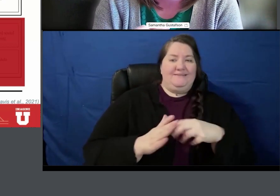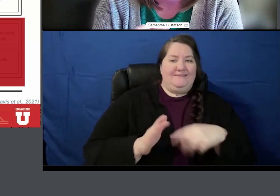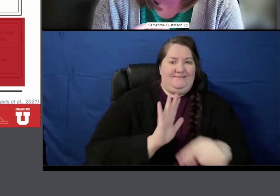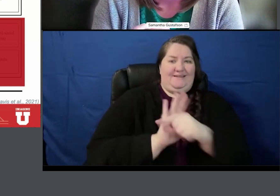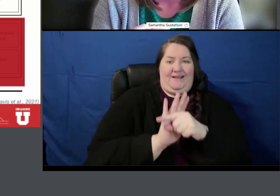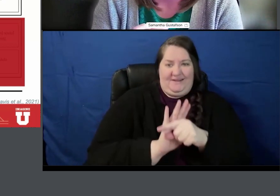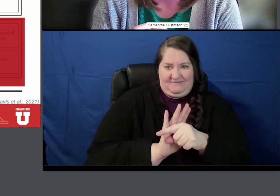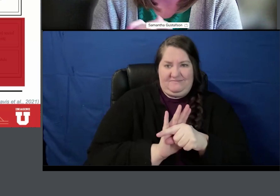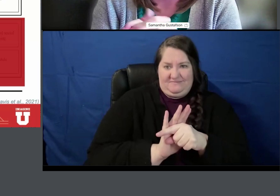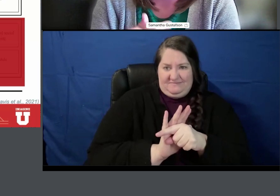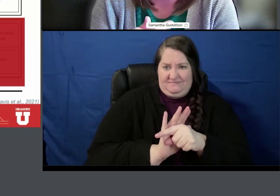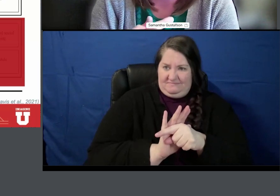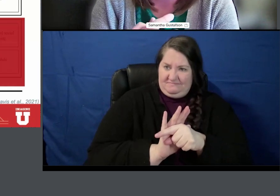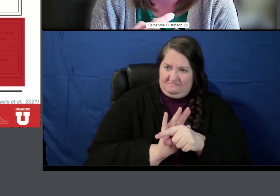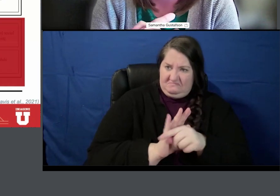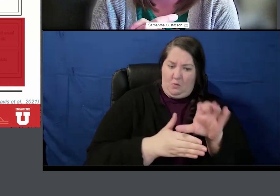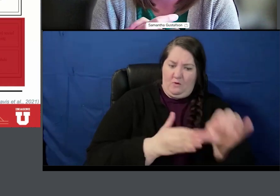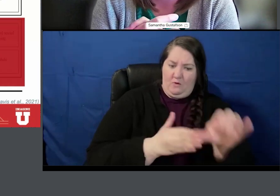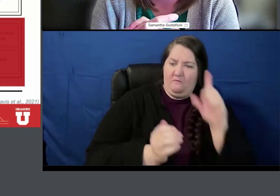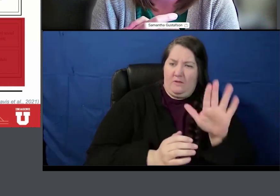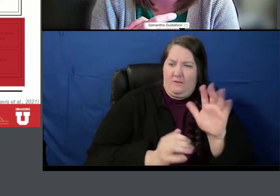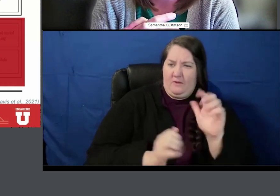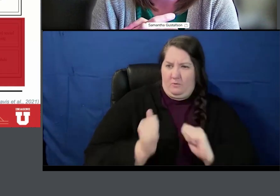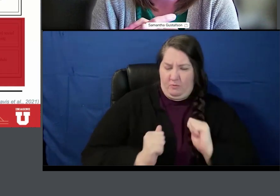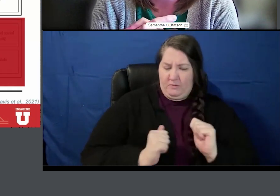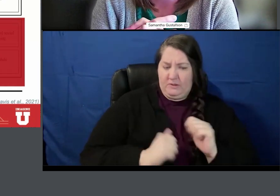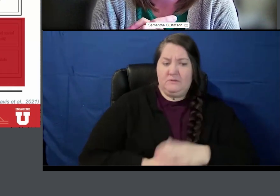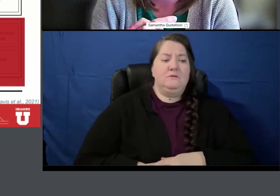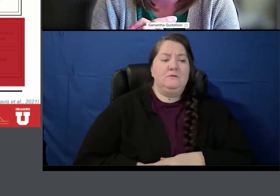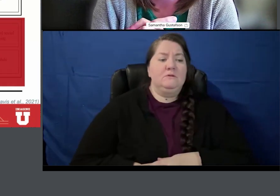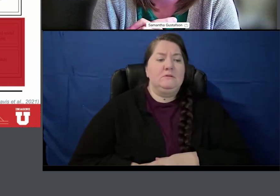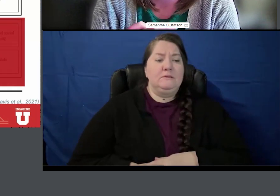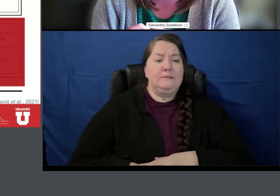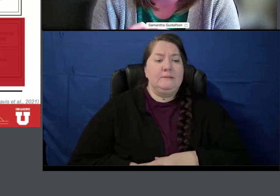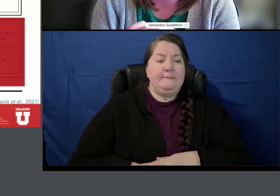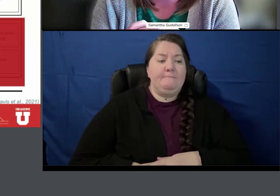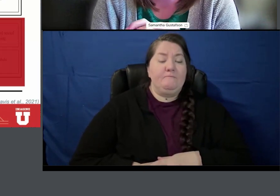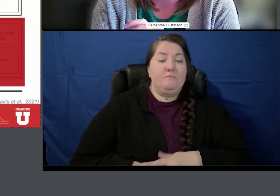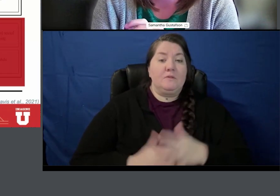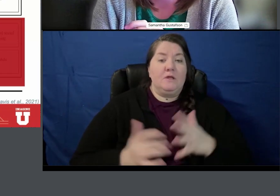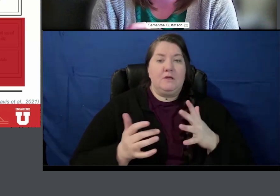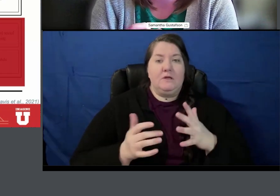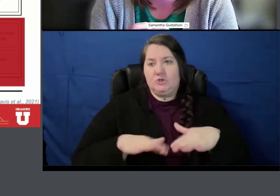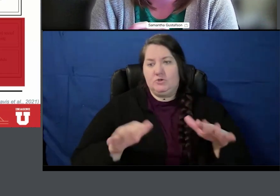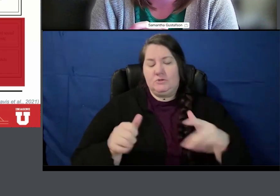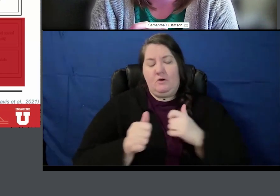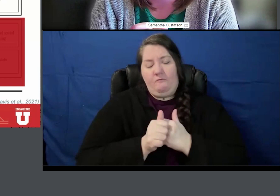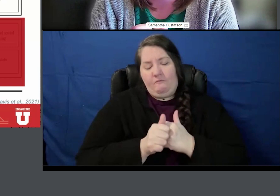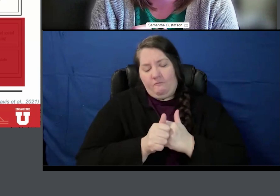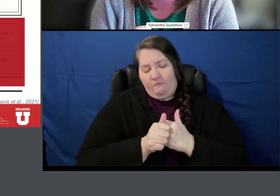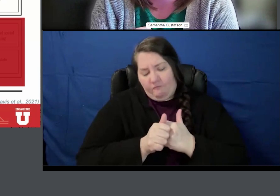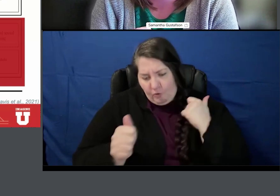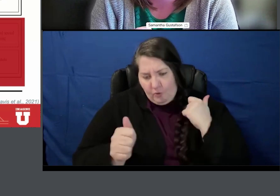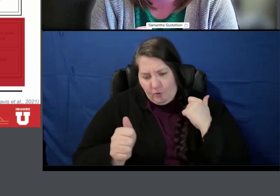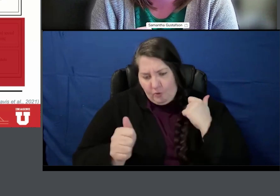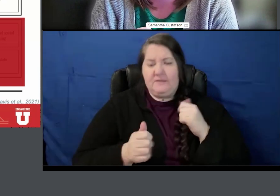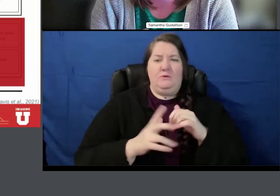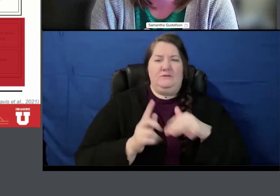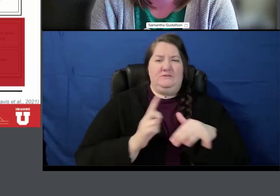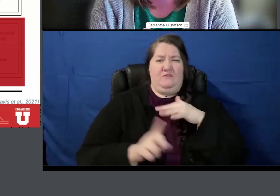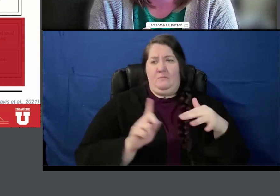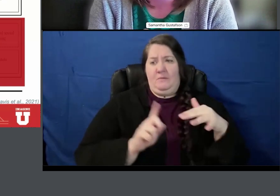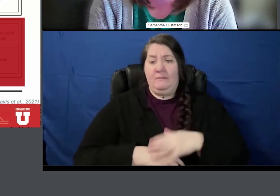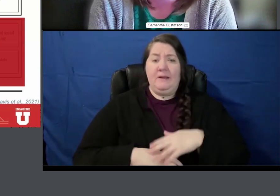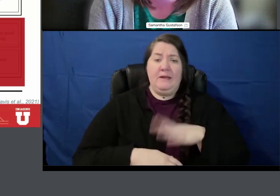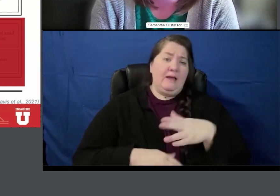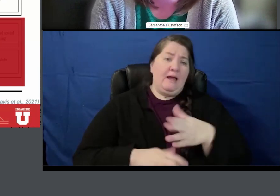performance. Parents reported that a lot of children were avoiding their complex listening environment. So perhaps asking